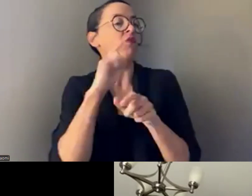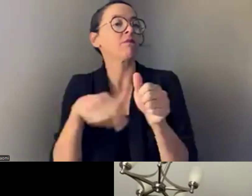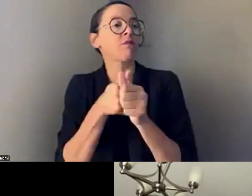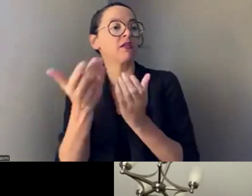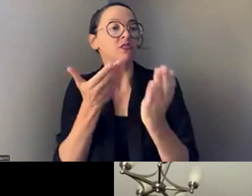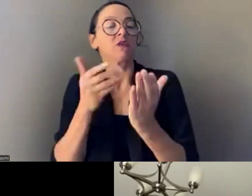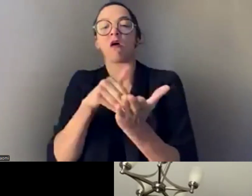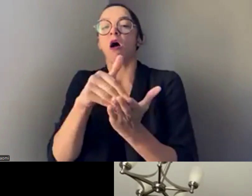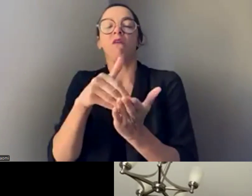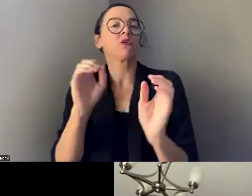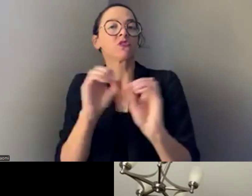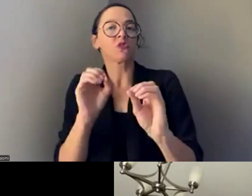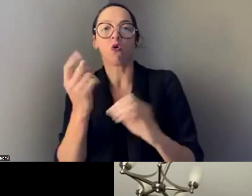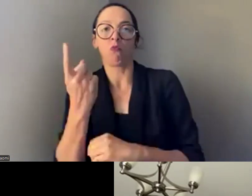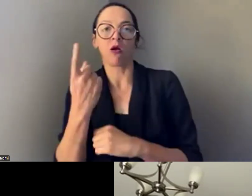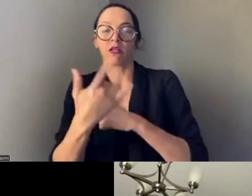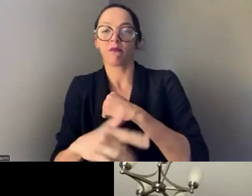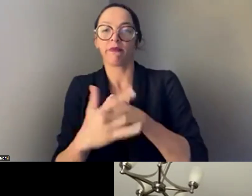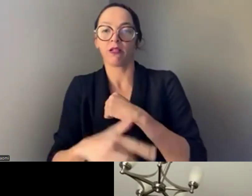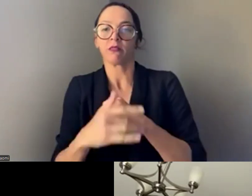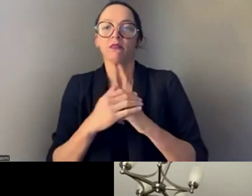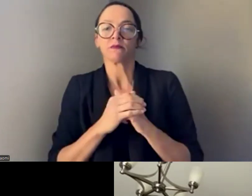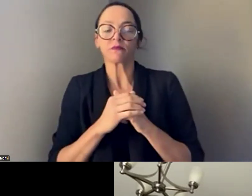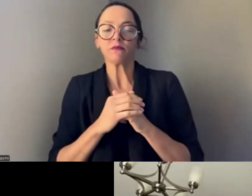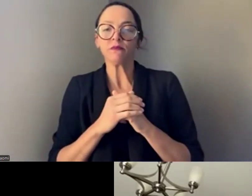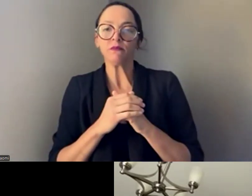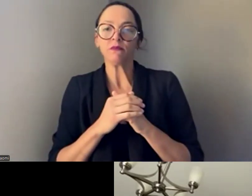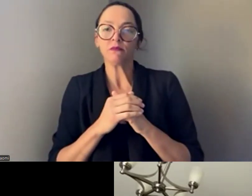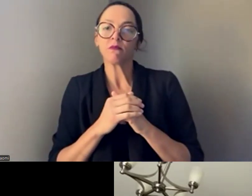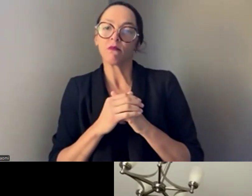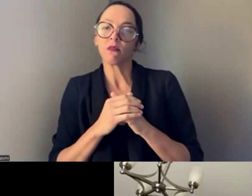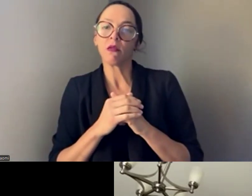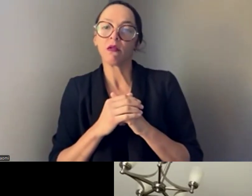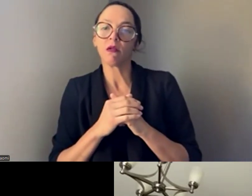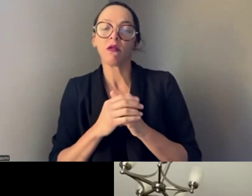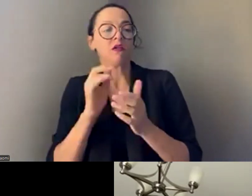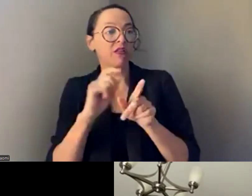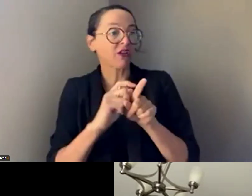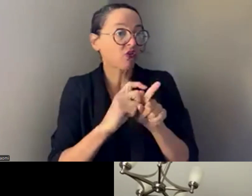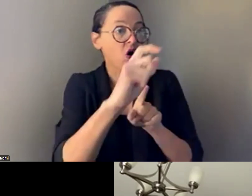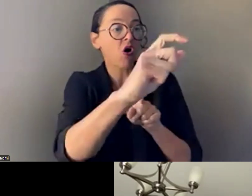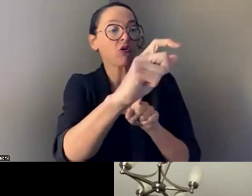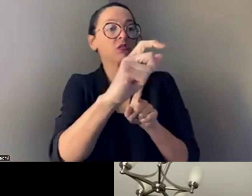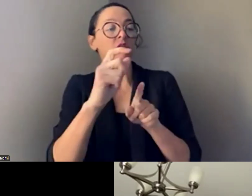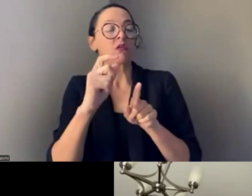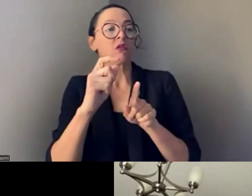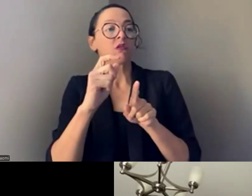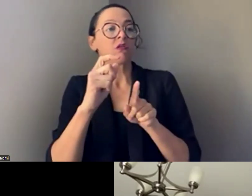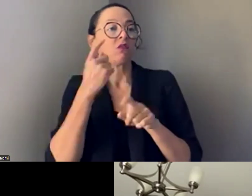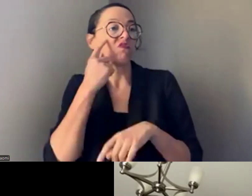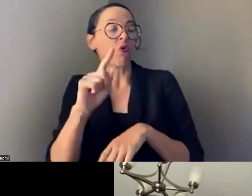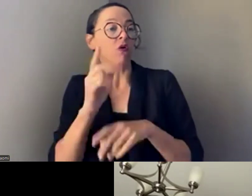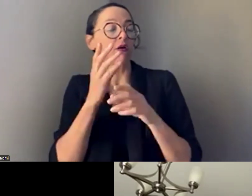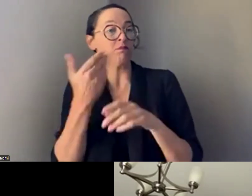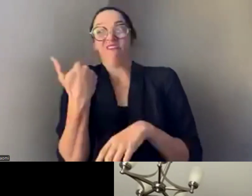available. Or they should have known better, so it's a planned event, so they don't send someone.